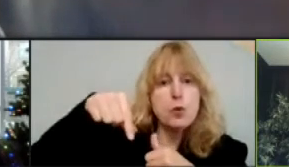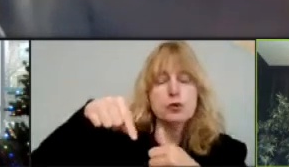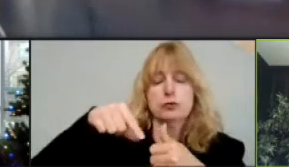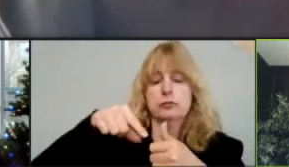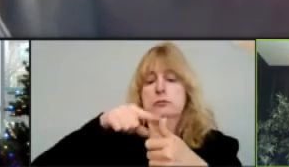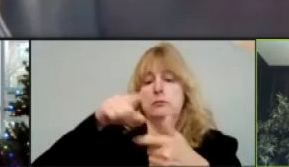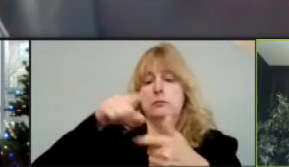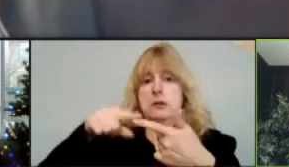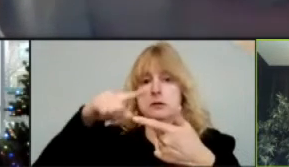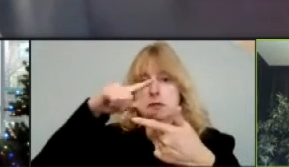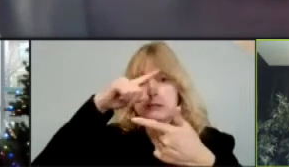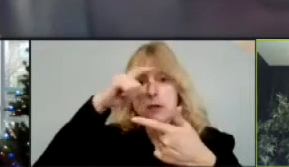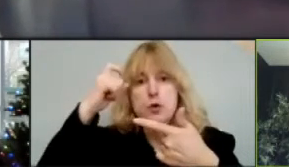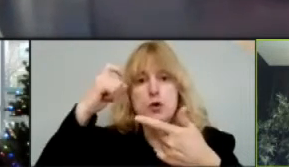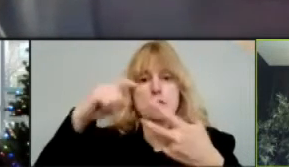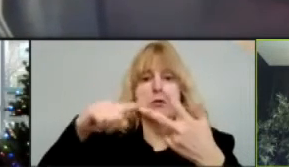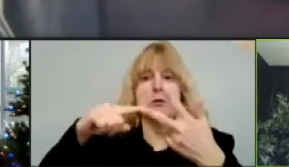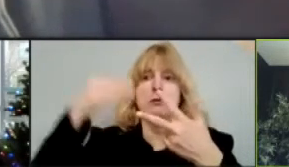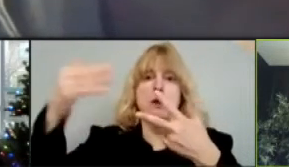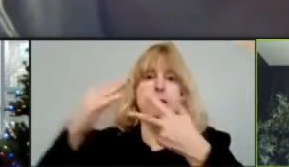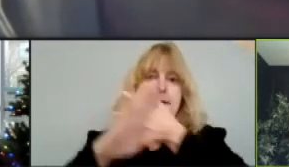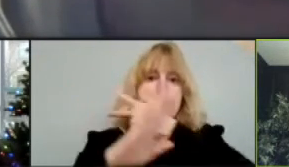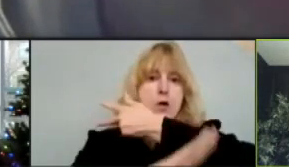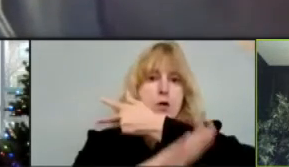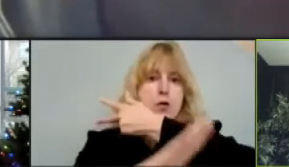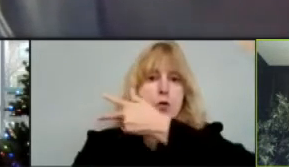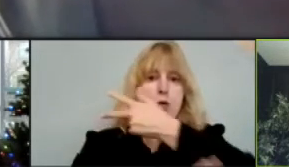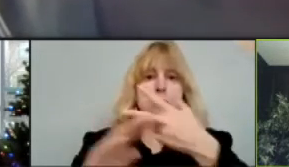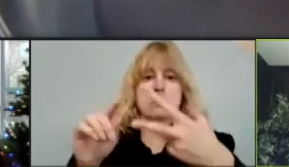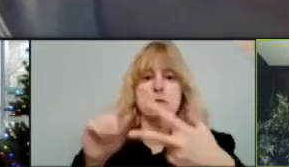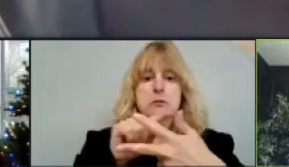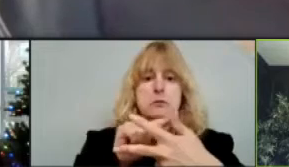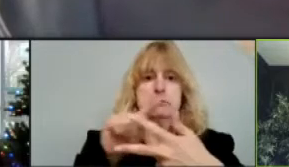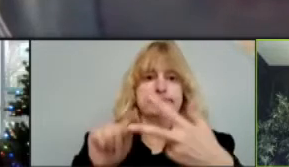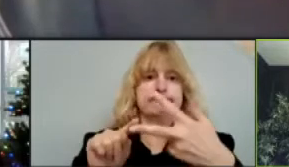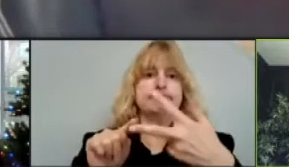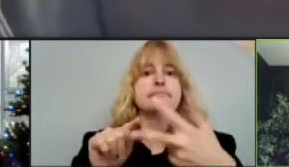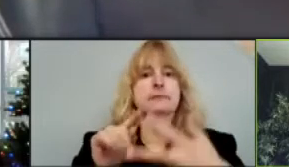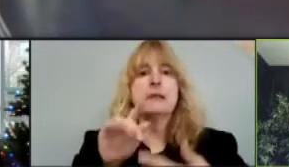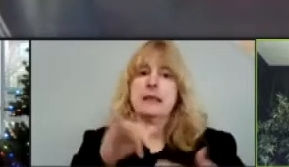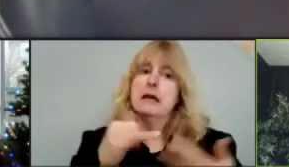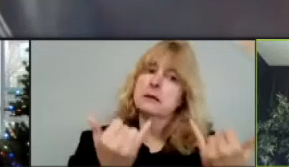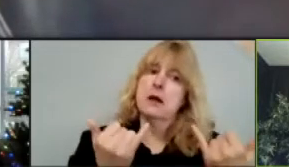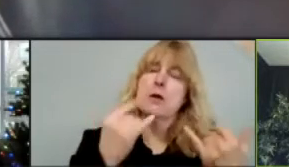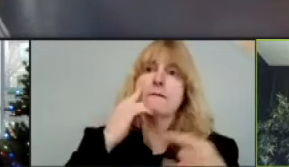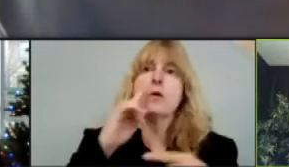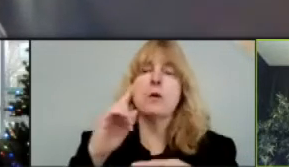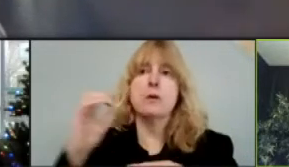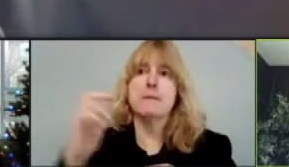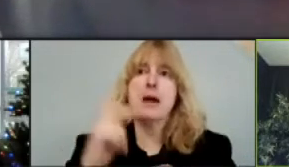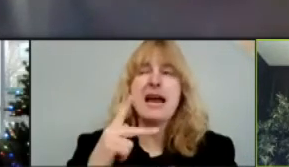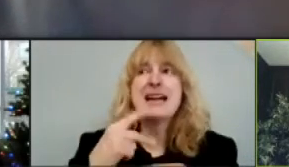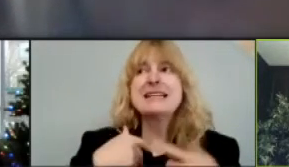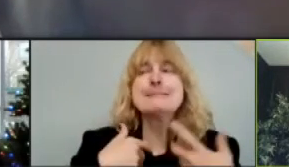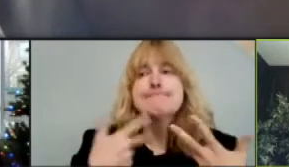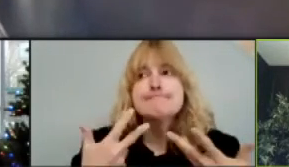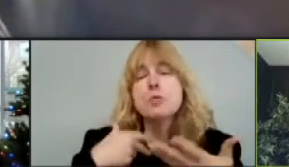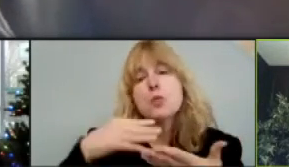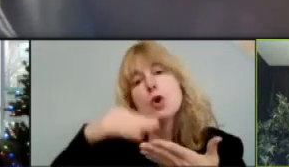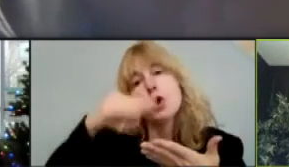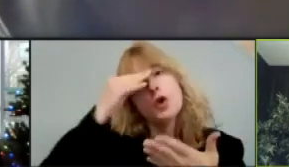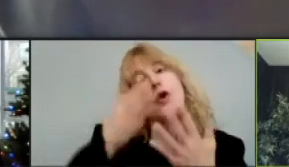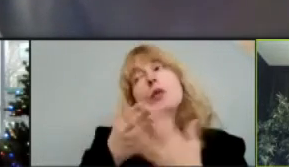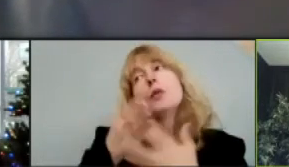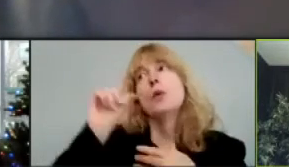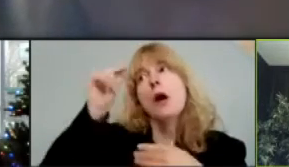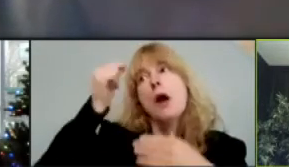on the status of return. We learned really through the governor's announcement the